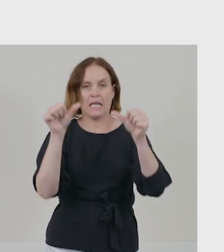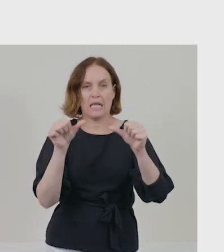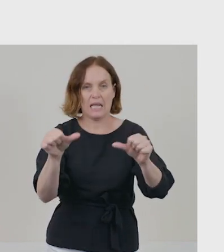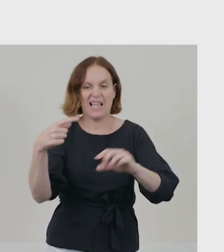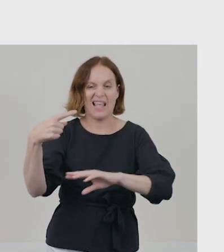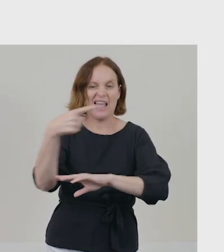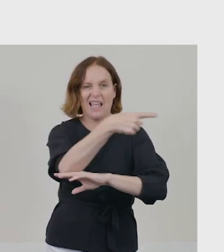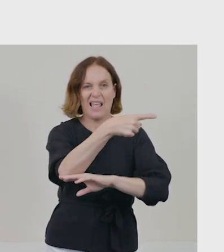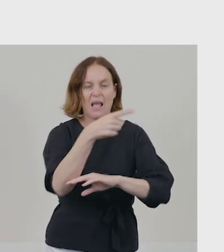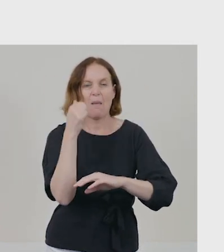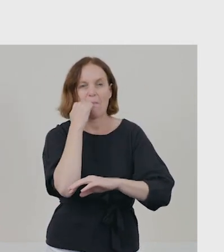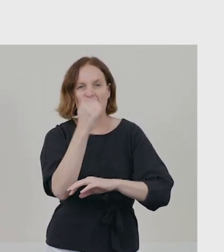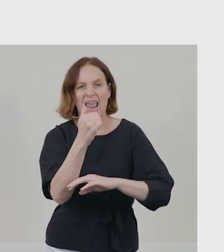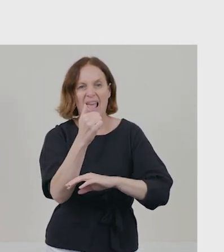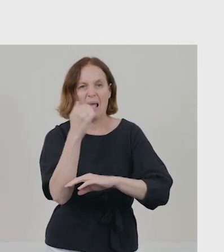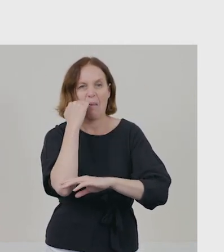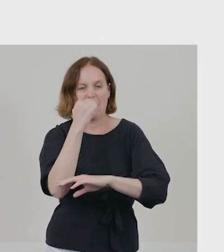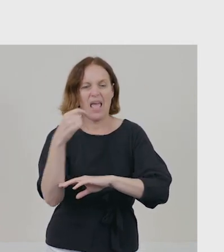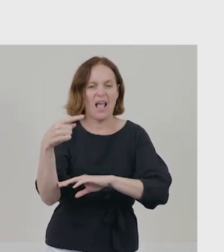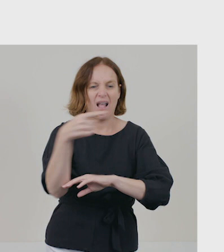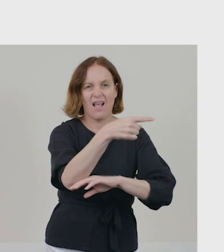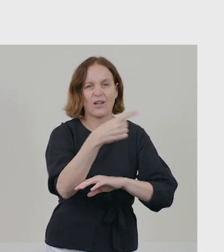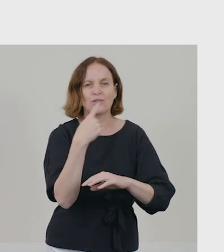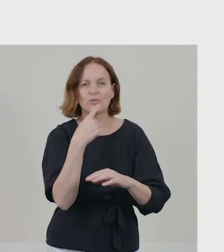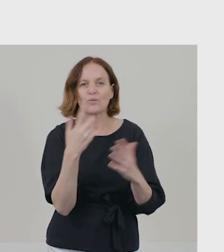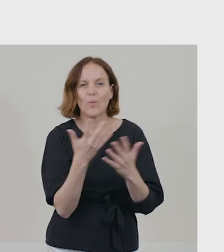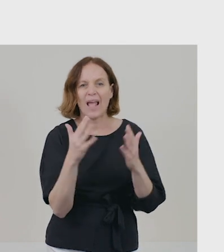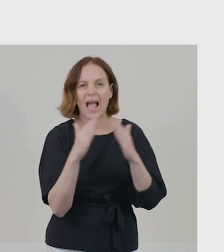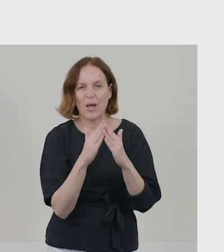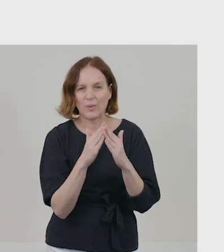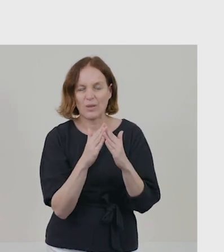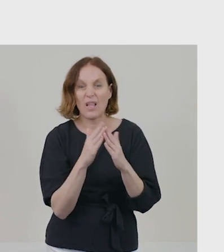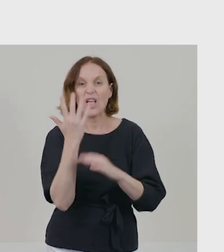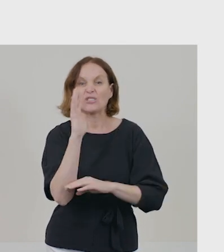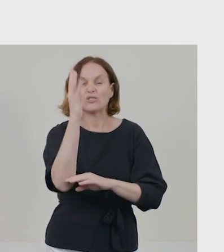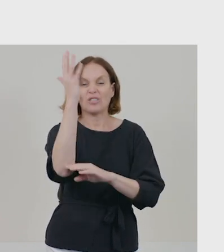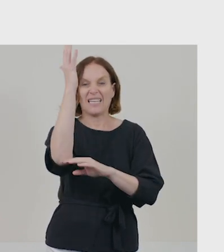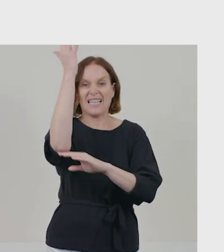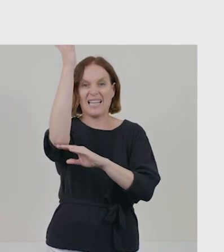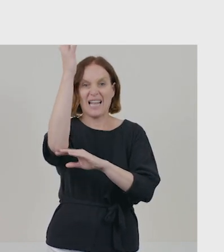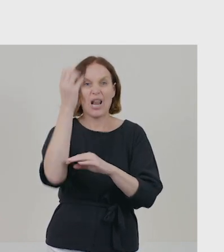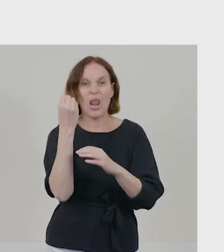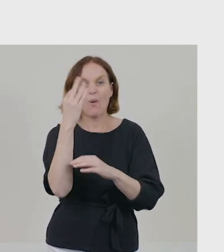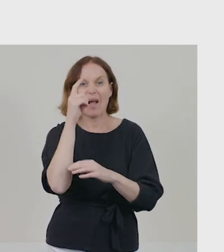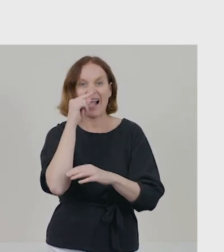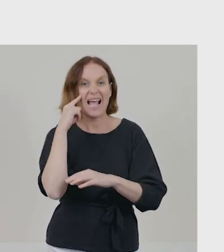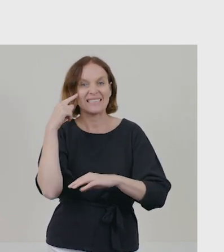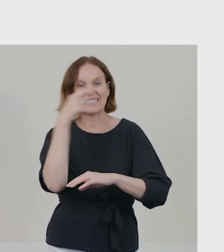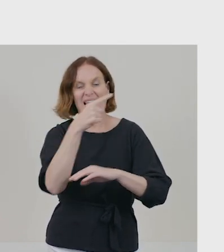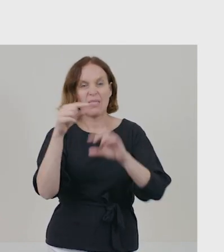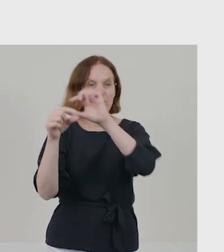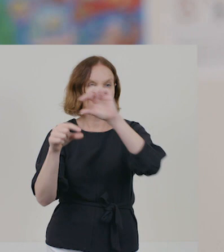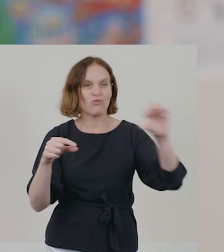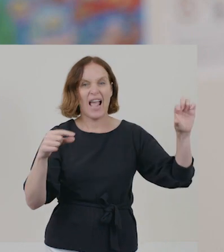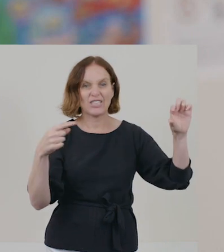and drew an arrow with a black marker to the fork of the lowest branch. But now that that tree has grown, no one can reach the